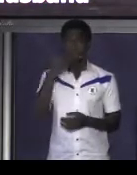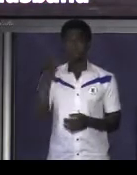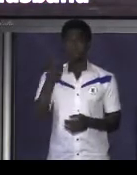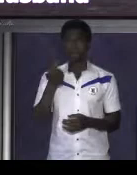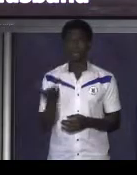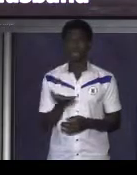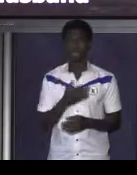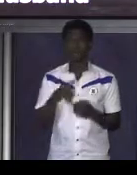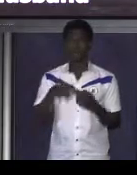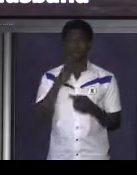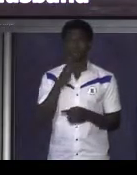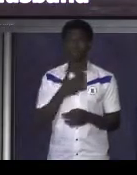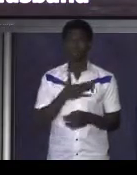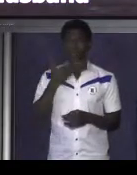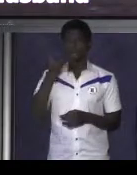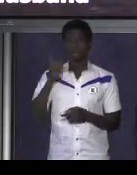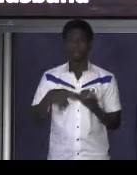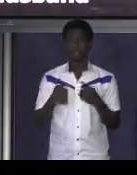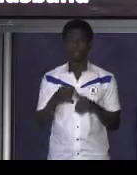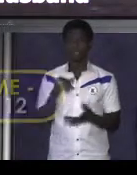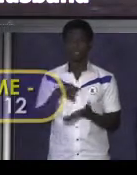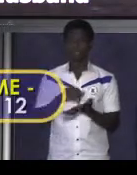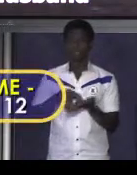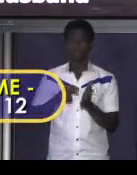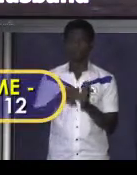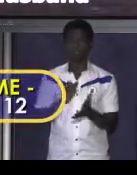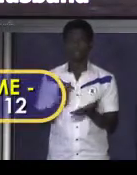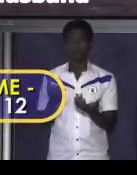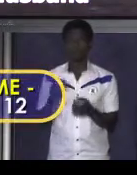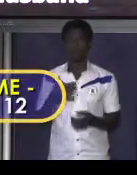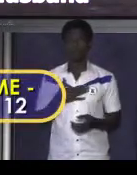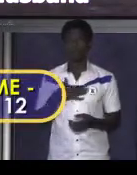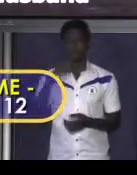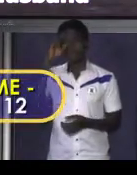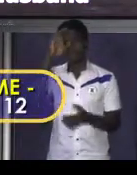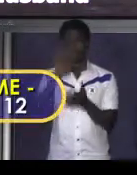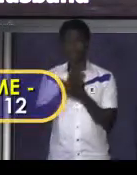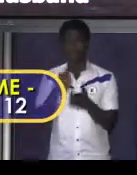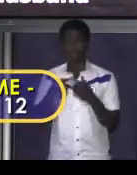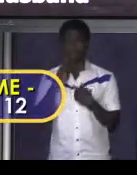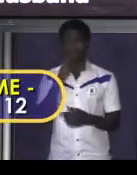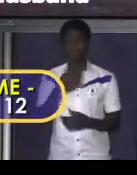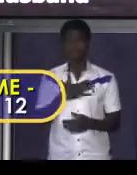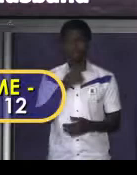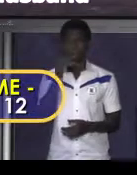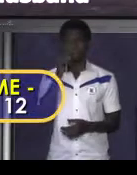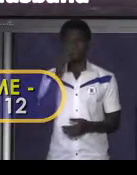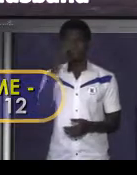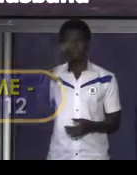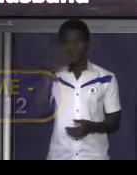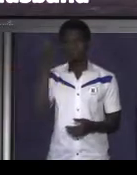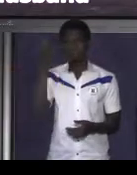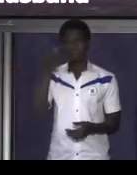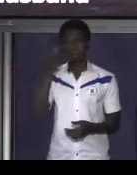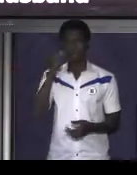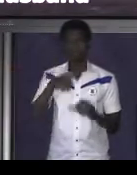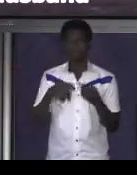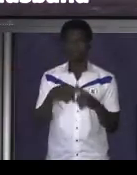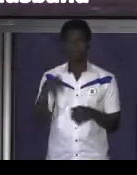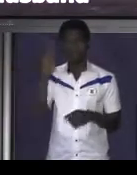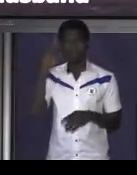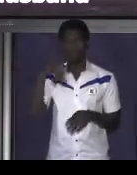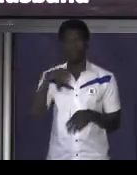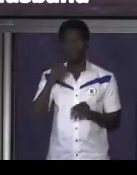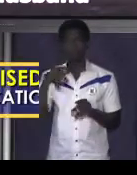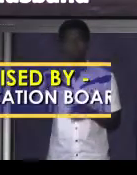best friend, it means I want my husband to be my best friend. Or Uncle Popo wants his wife